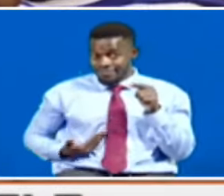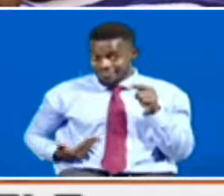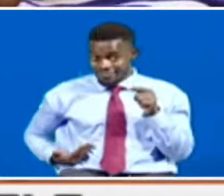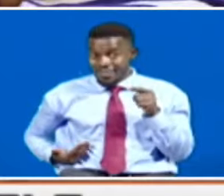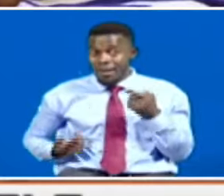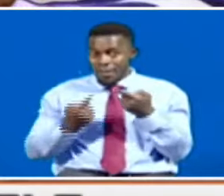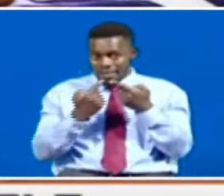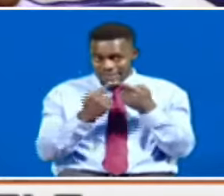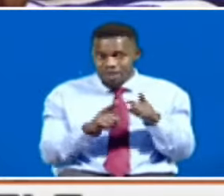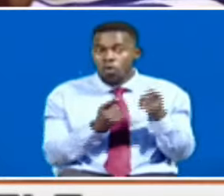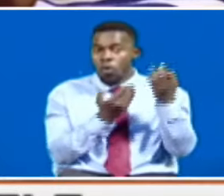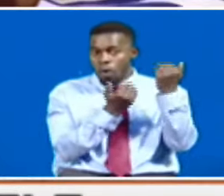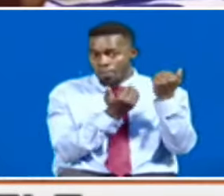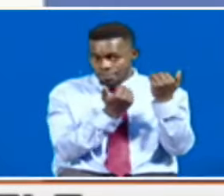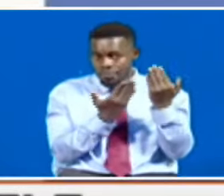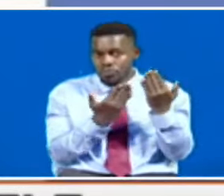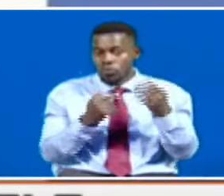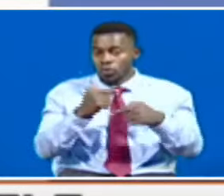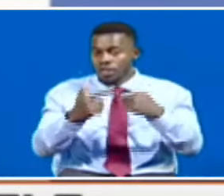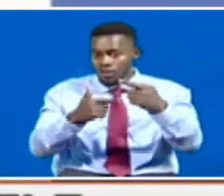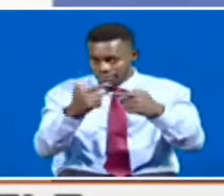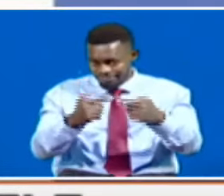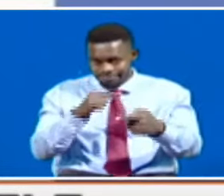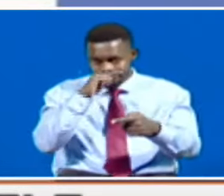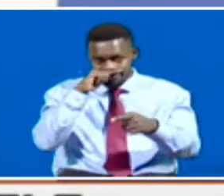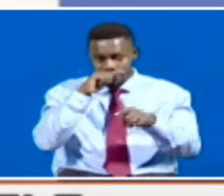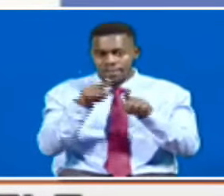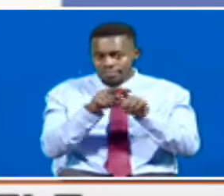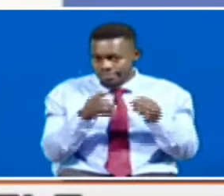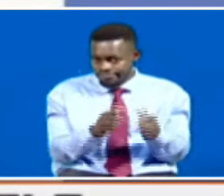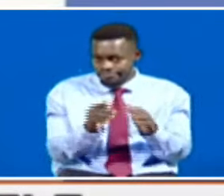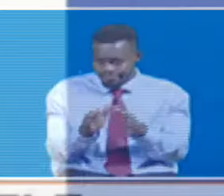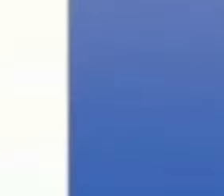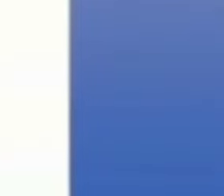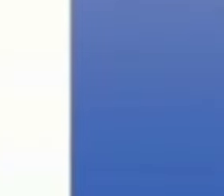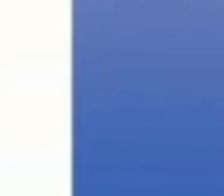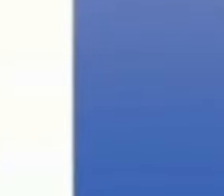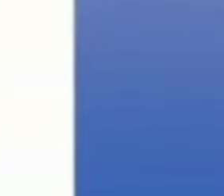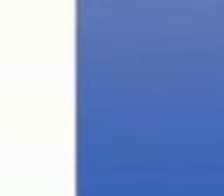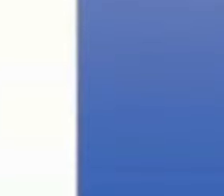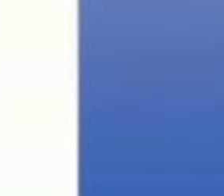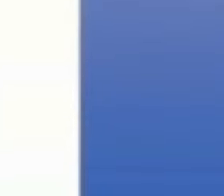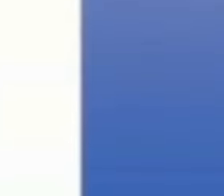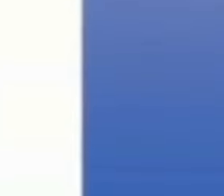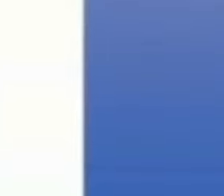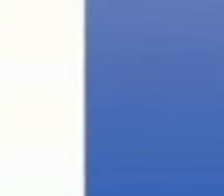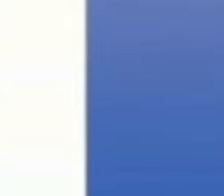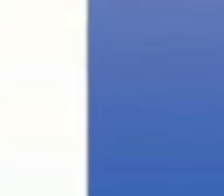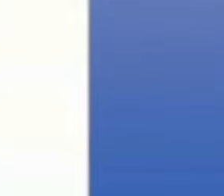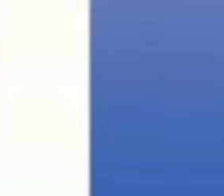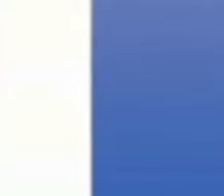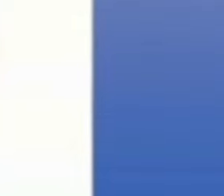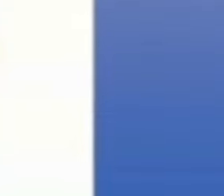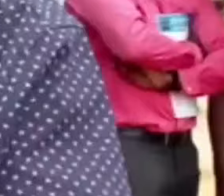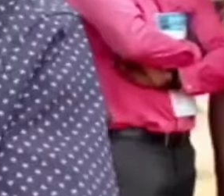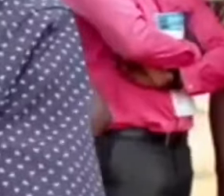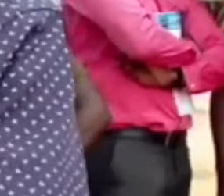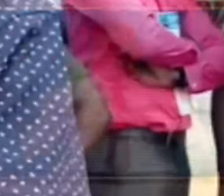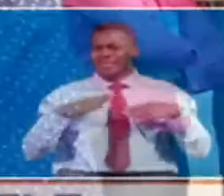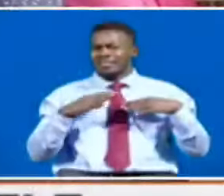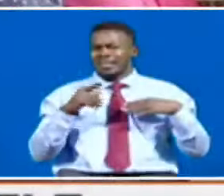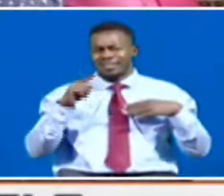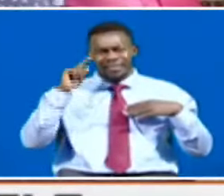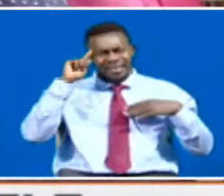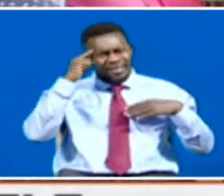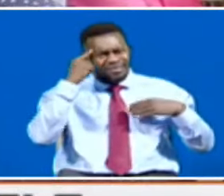again. The biggest challenge when it comes to eliminating hydrocele as a neglected tropical disease has been stigma. Some